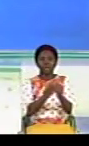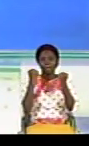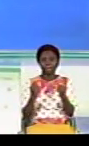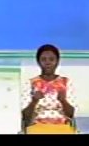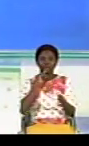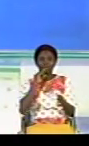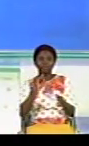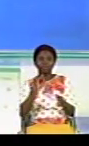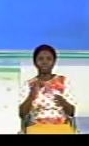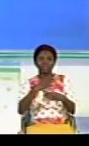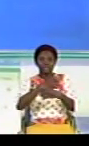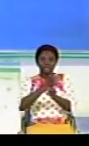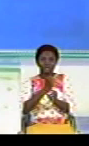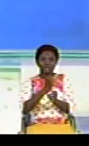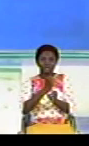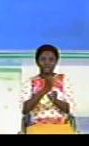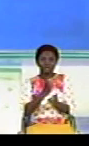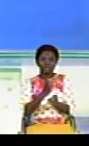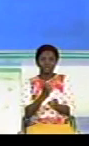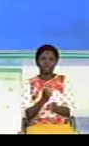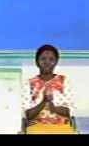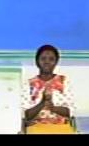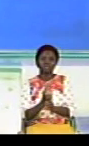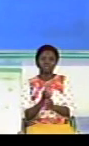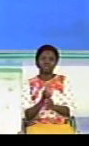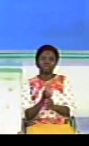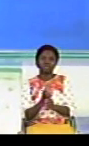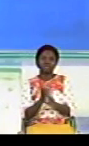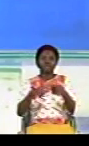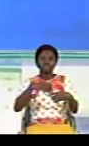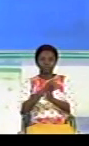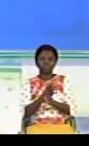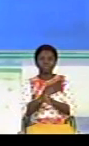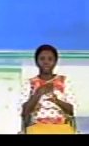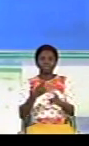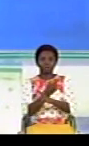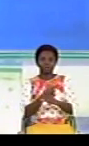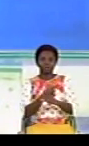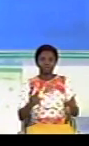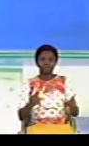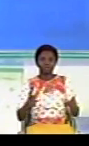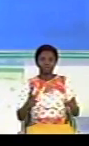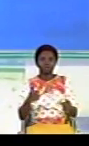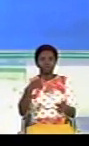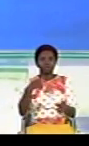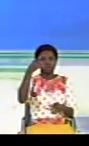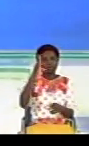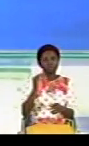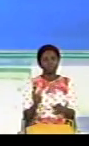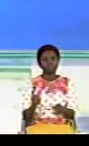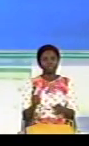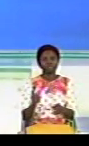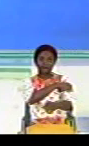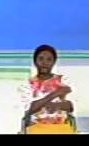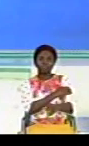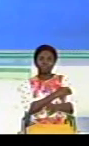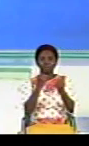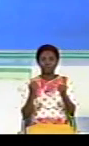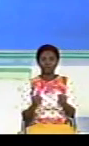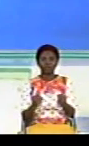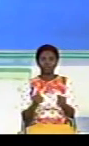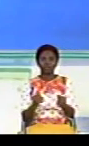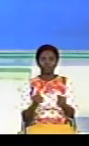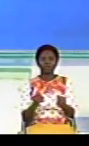liberating. God's hand, God's arm is redemptive and healing. His